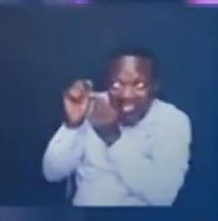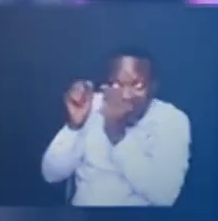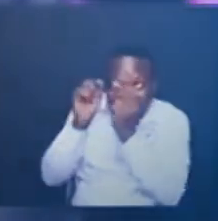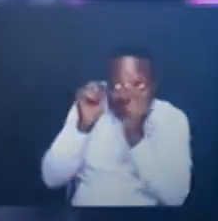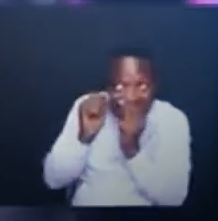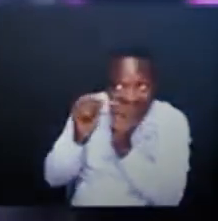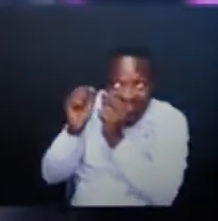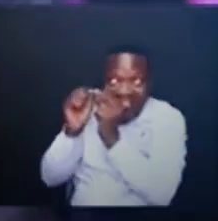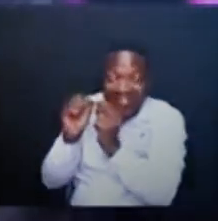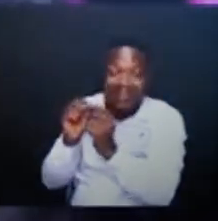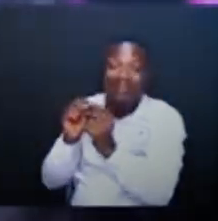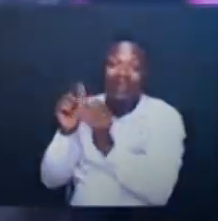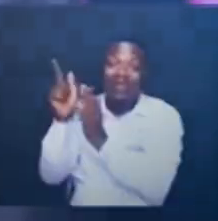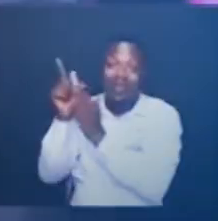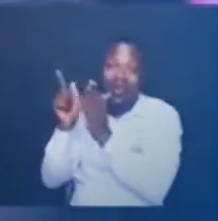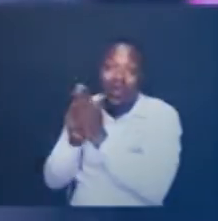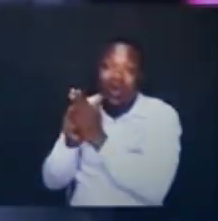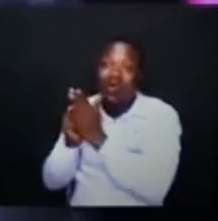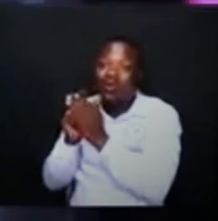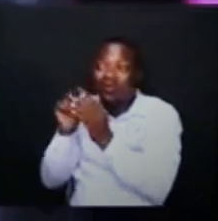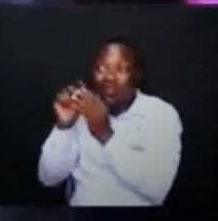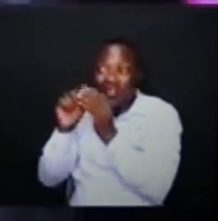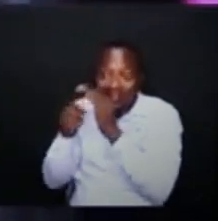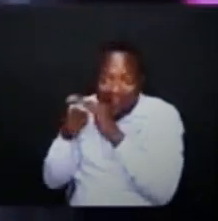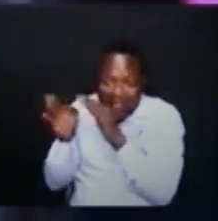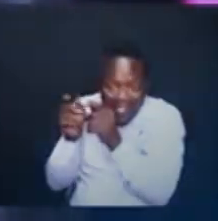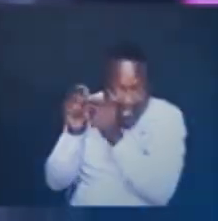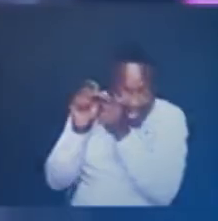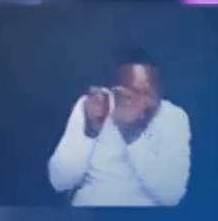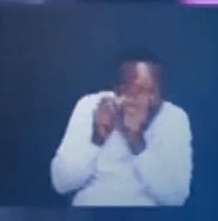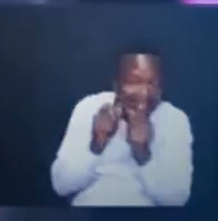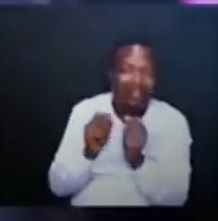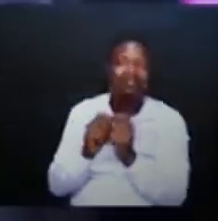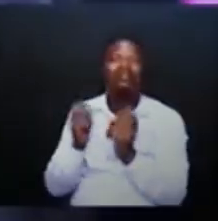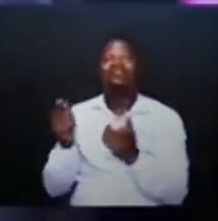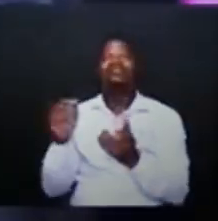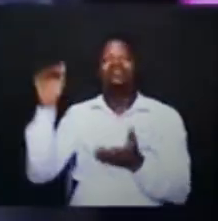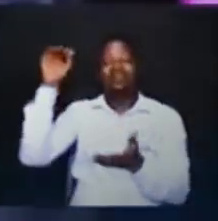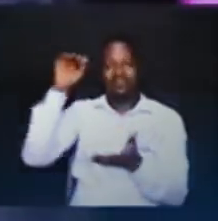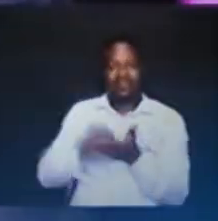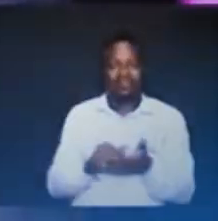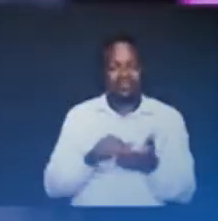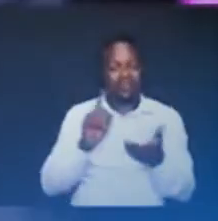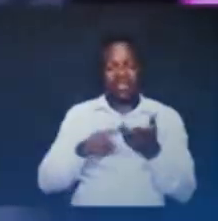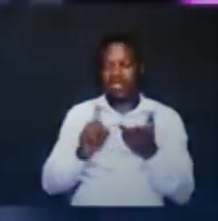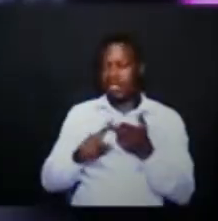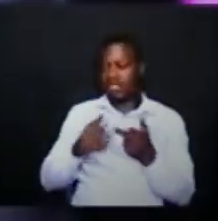corruption. Now, favoritism and nepotism is also